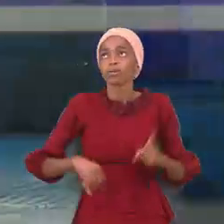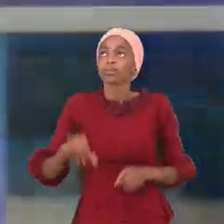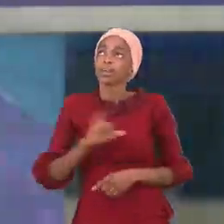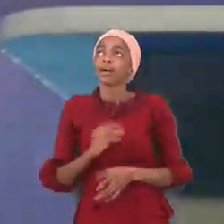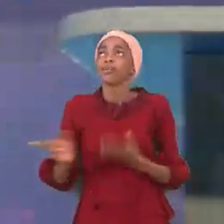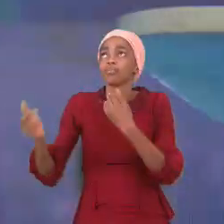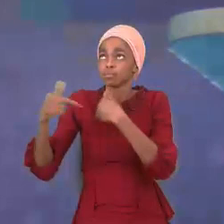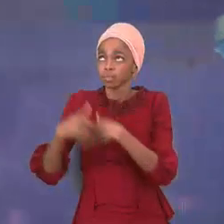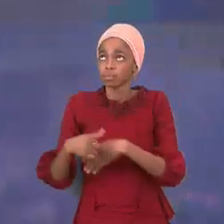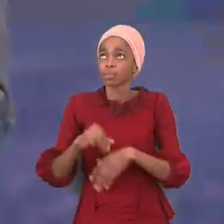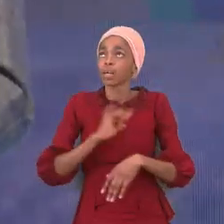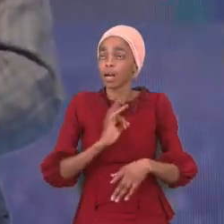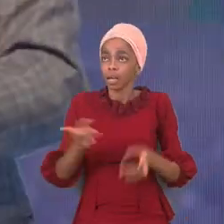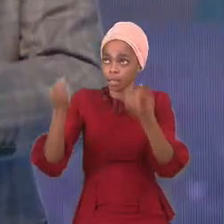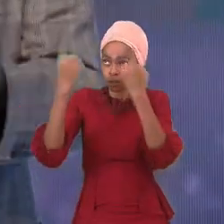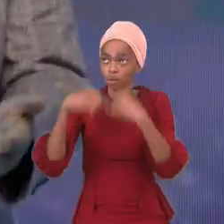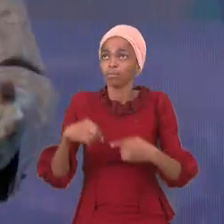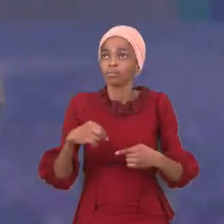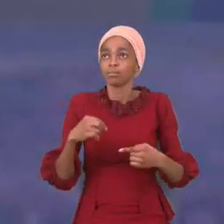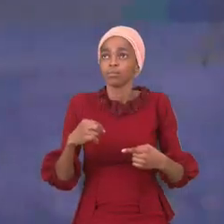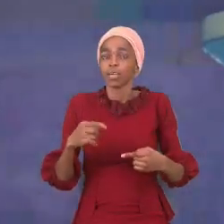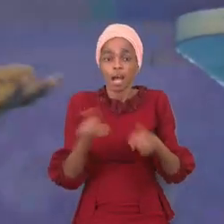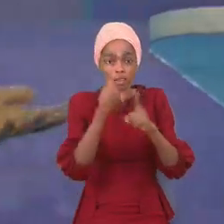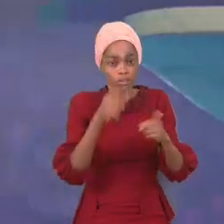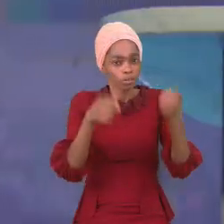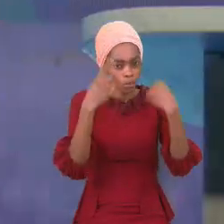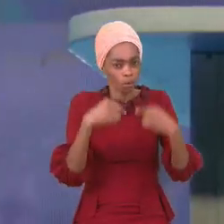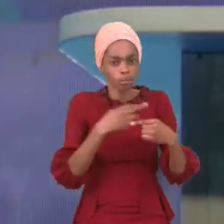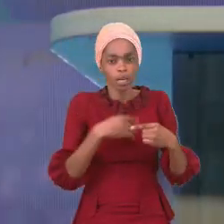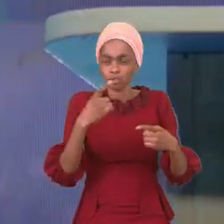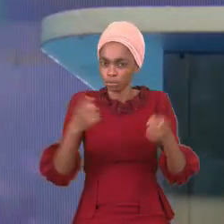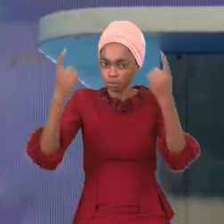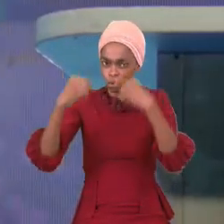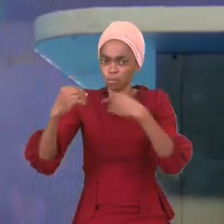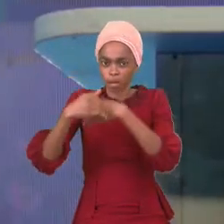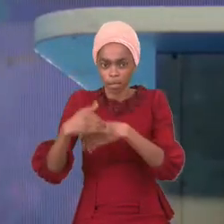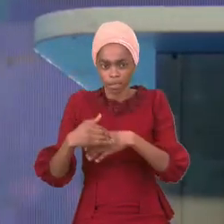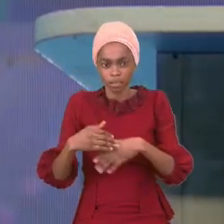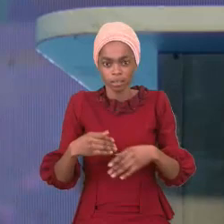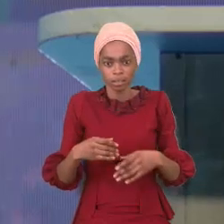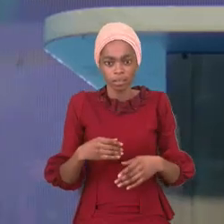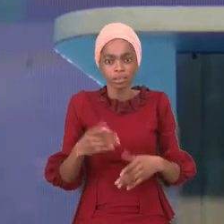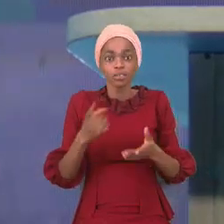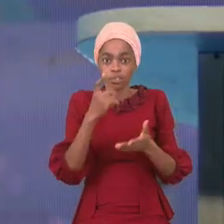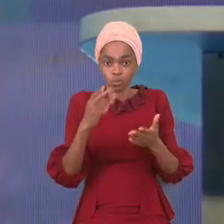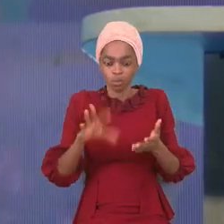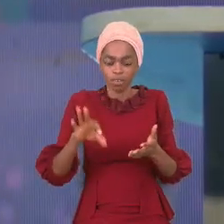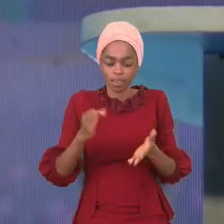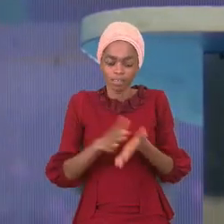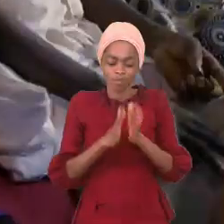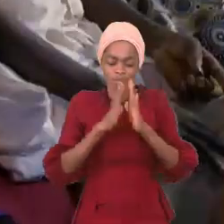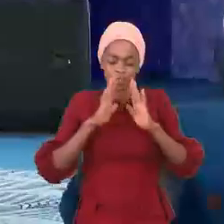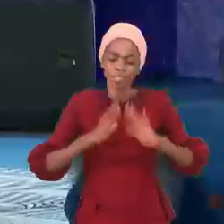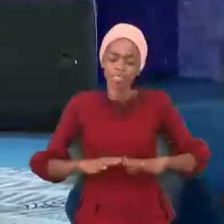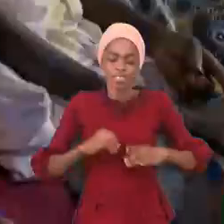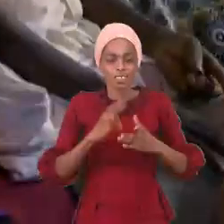return. Tonight I come. And as you come, as you return tonight, peace will settle in your